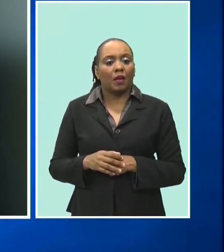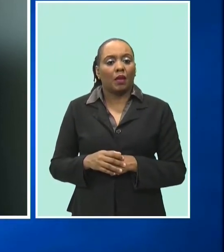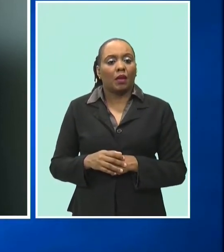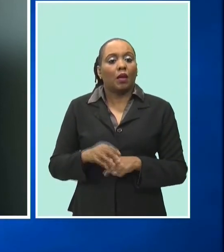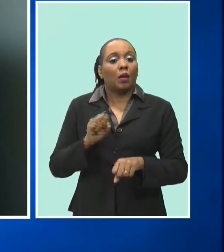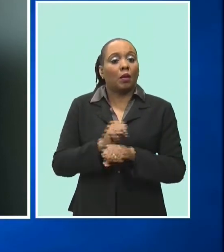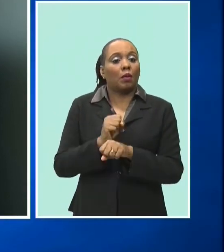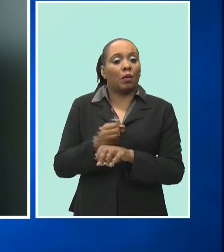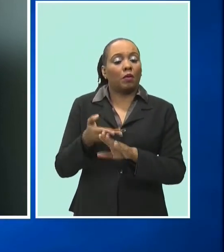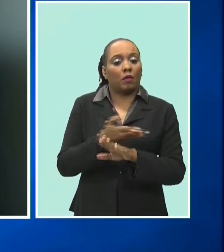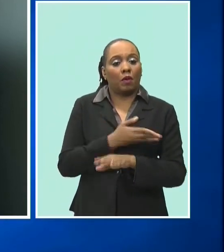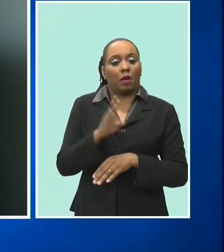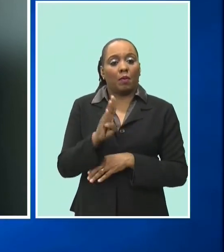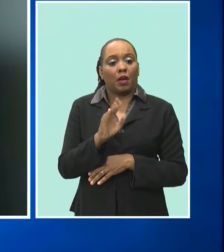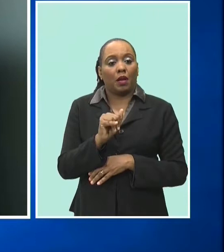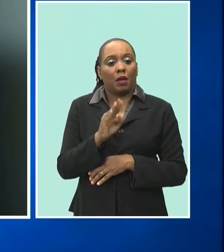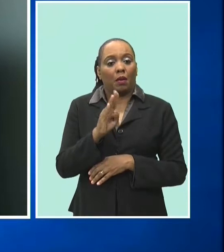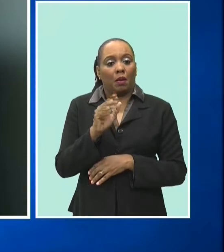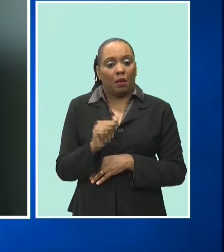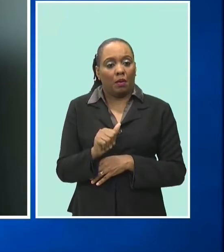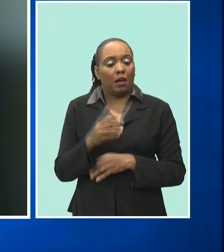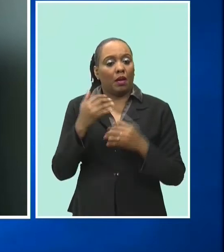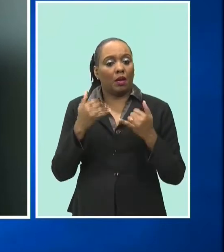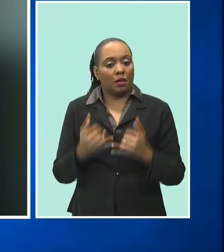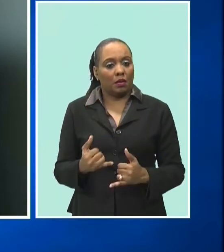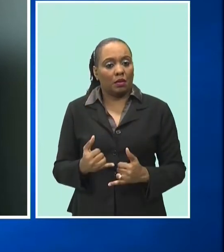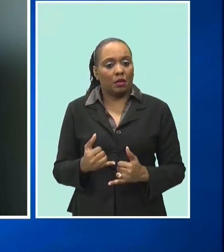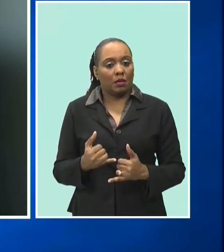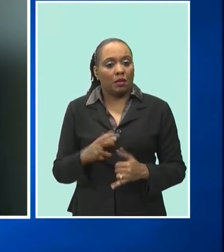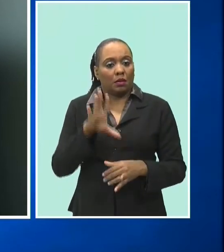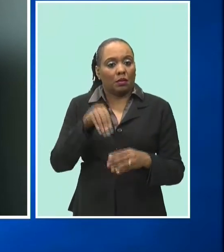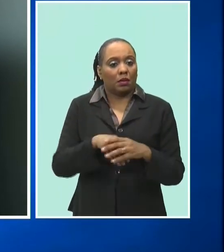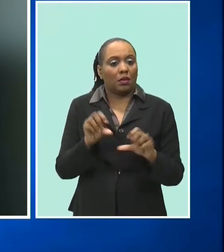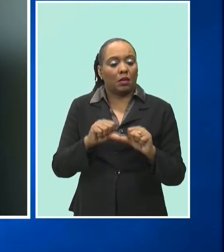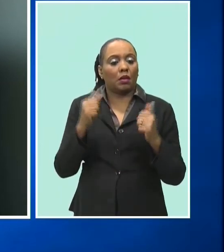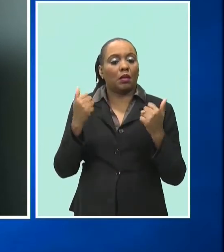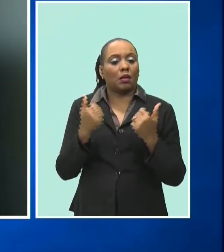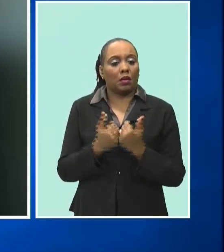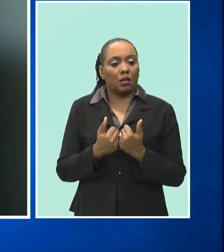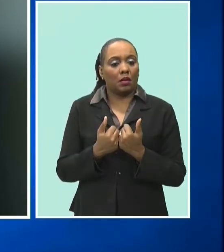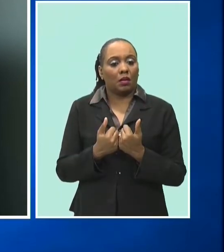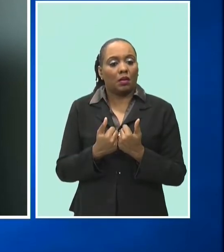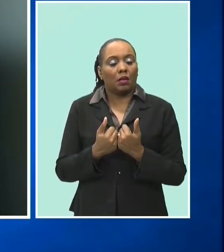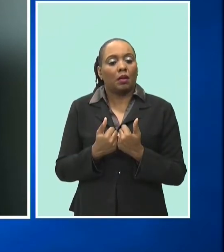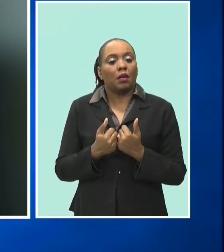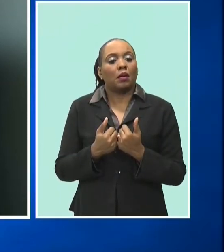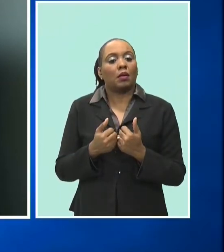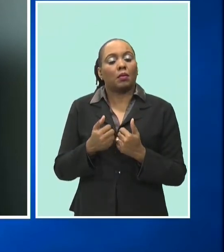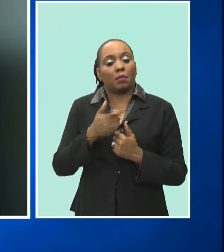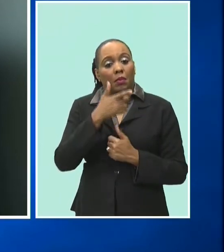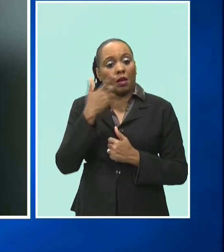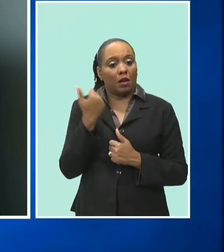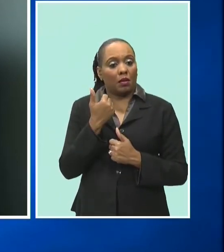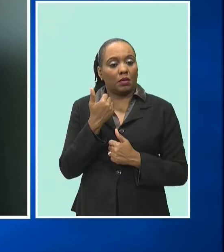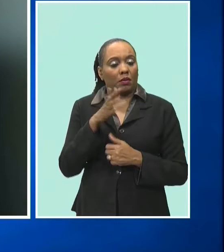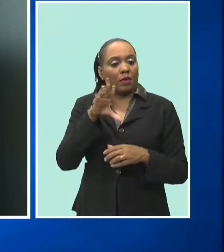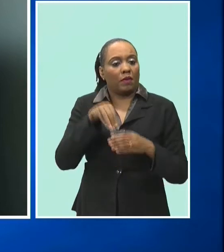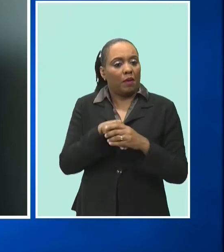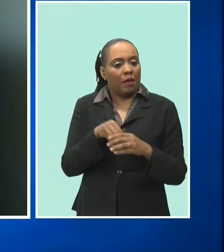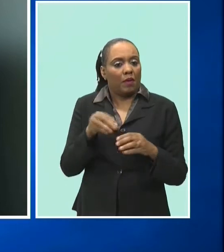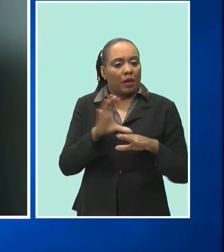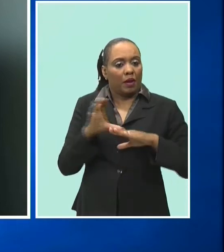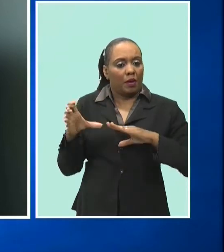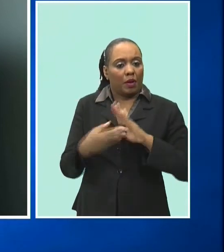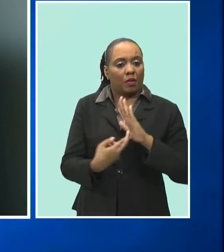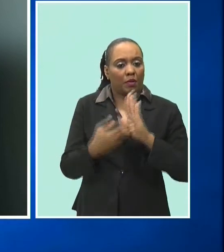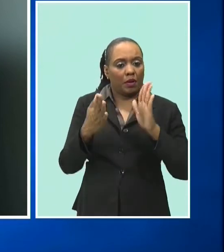senior executive at BIBA between 2010 and 2014 and now returns to the association after operating as the regional representative